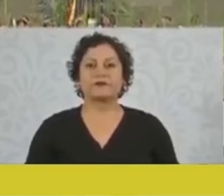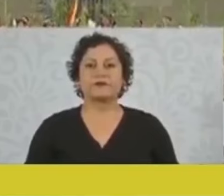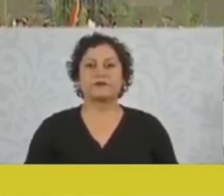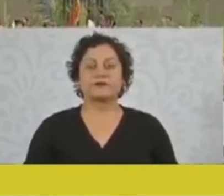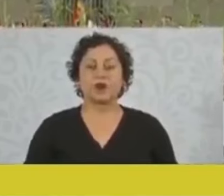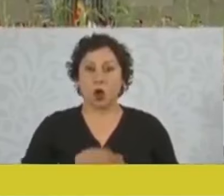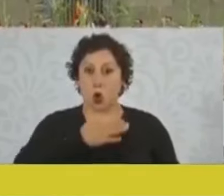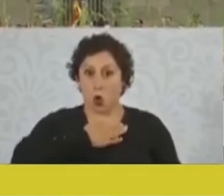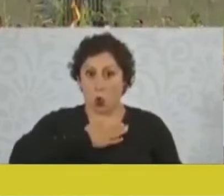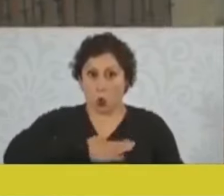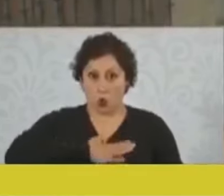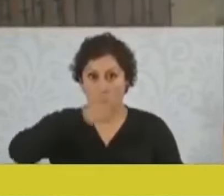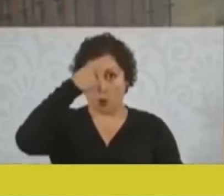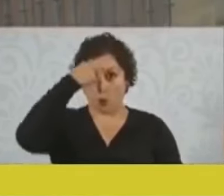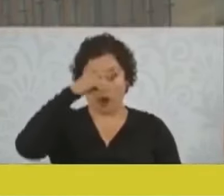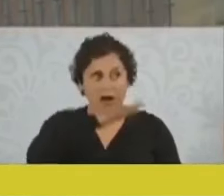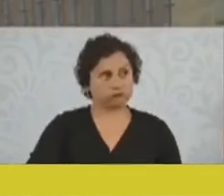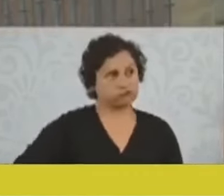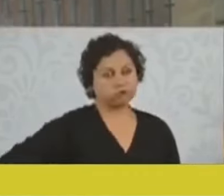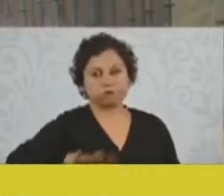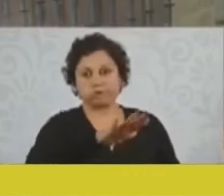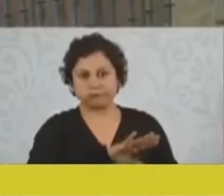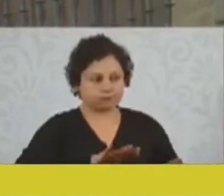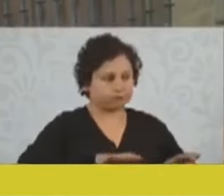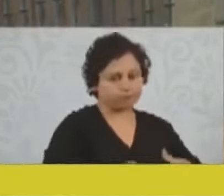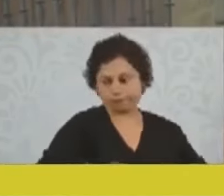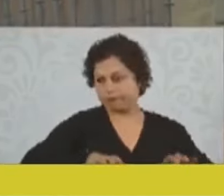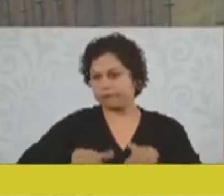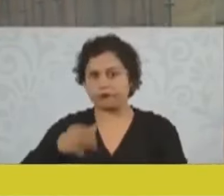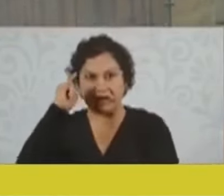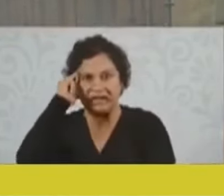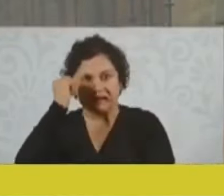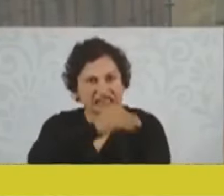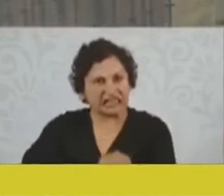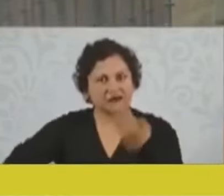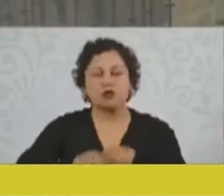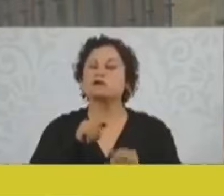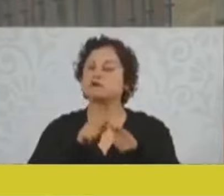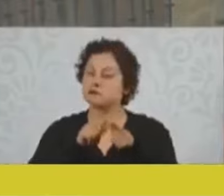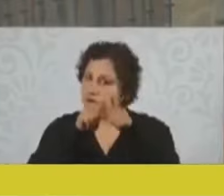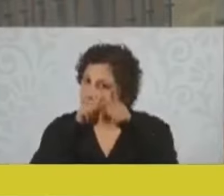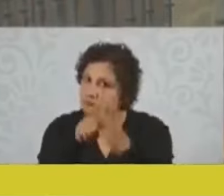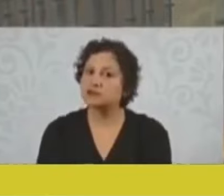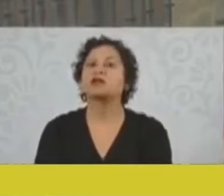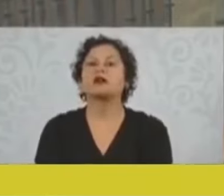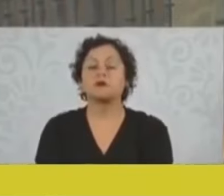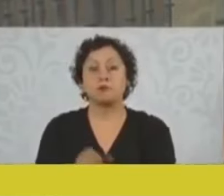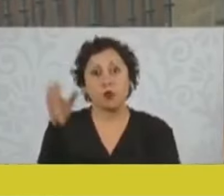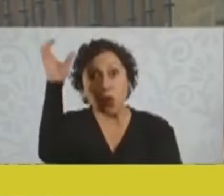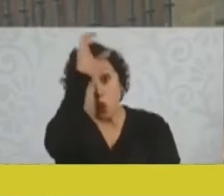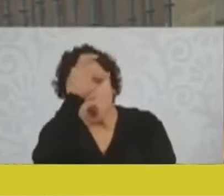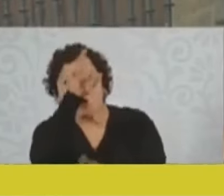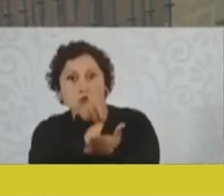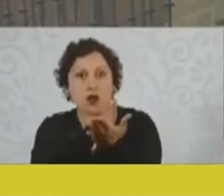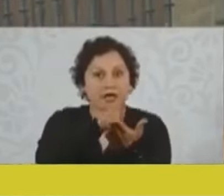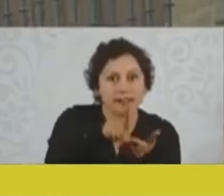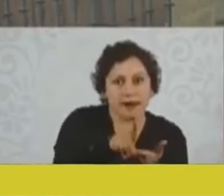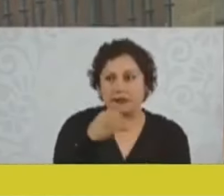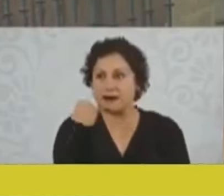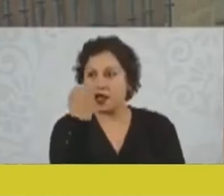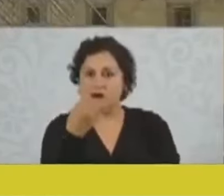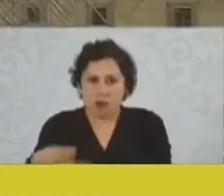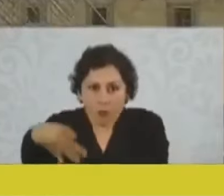The plans of justice for all the peoples will continue. As well, we will promote cultural